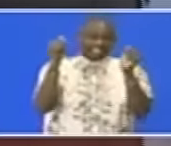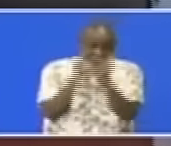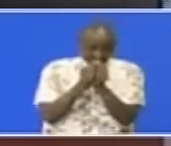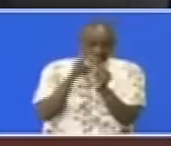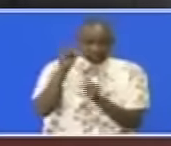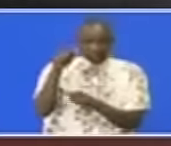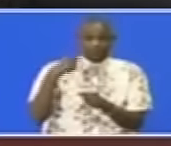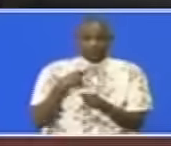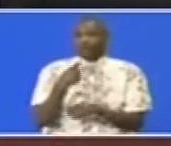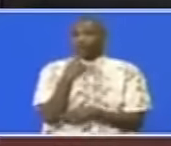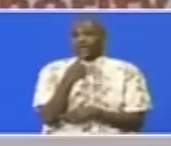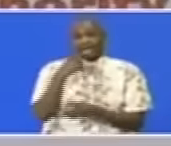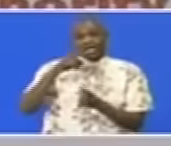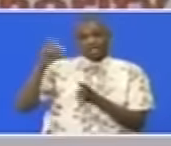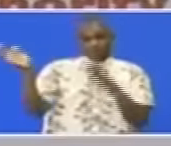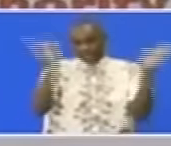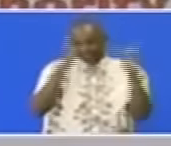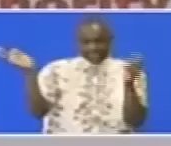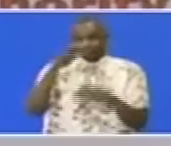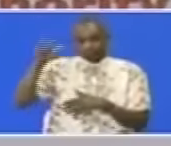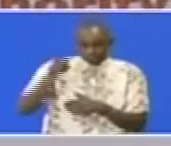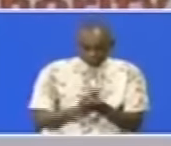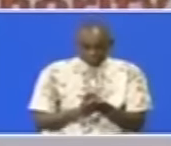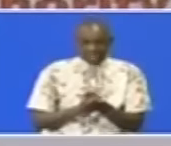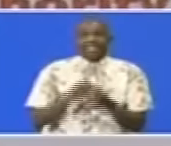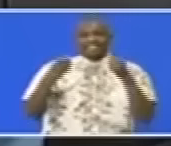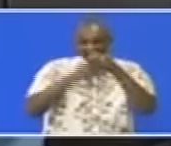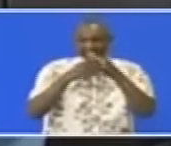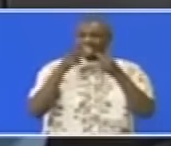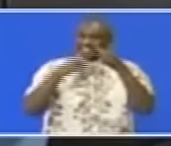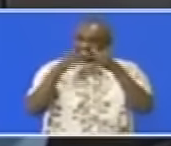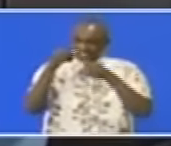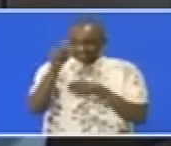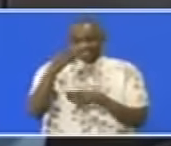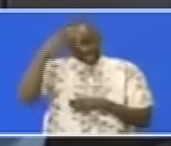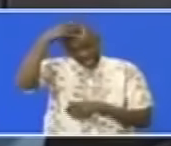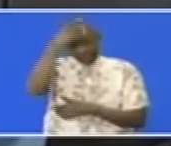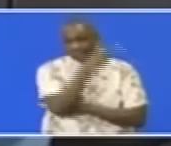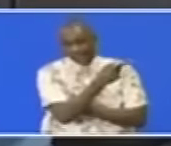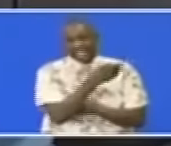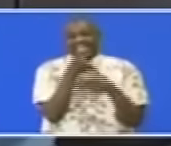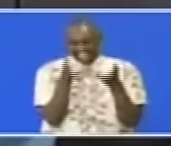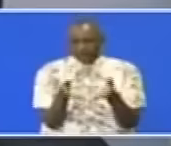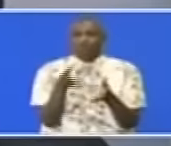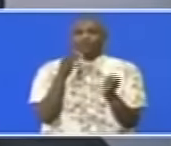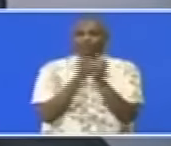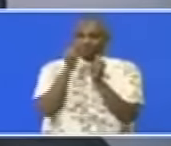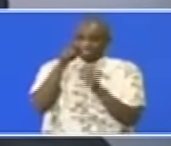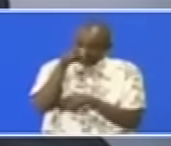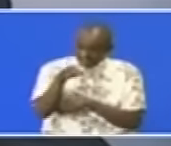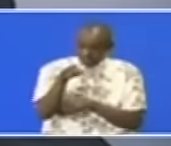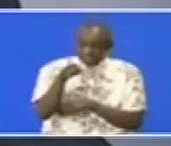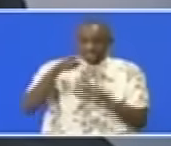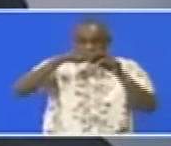megawatt Turkana wind power plant, the 960 megawatt Lamu coal plant, and now the 50 megawatt solar plant